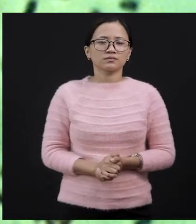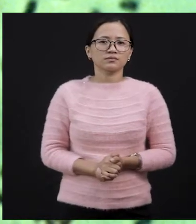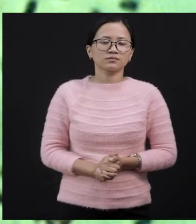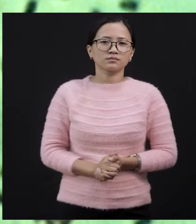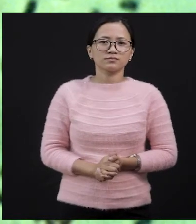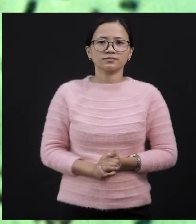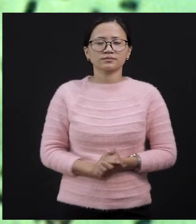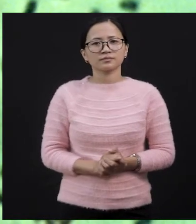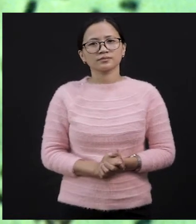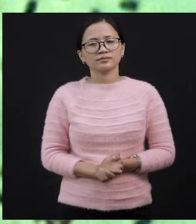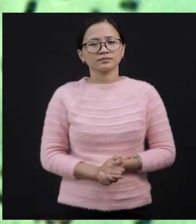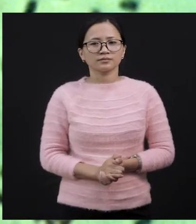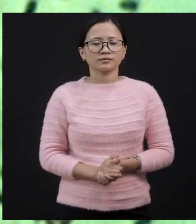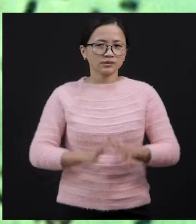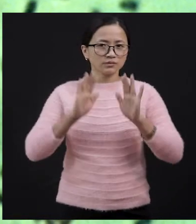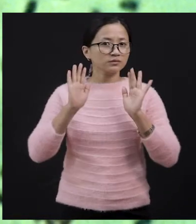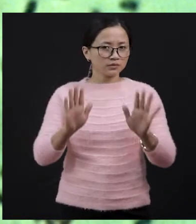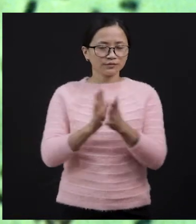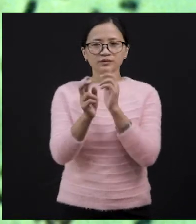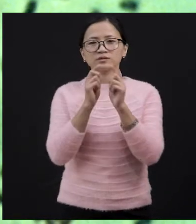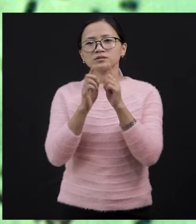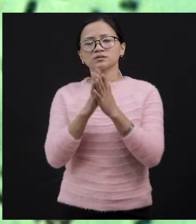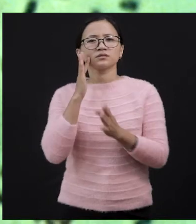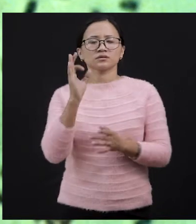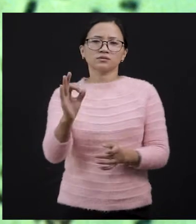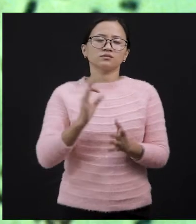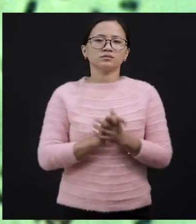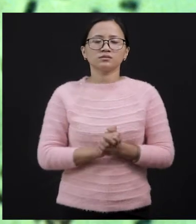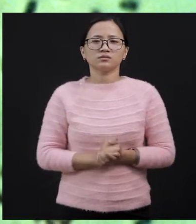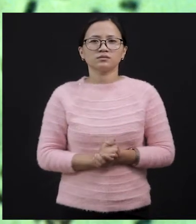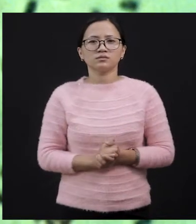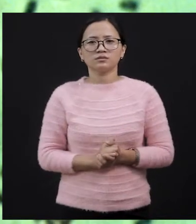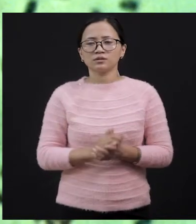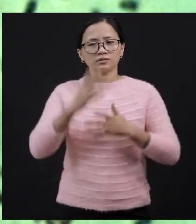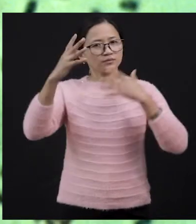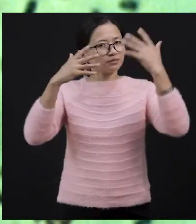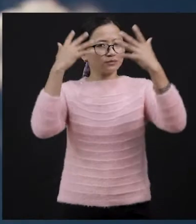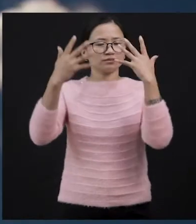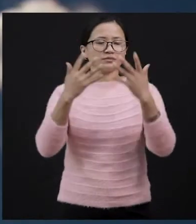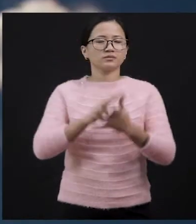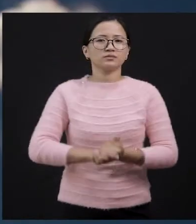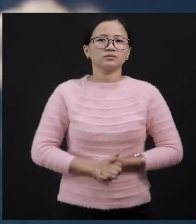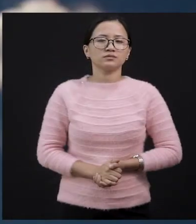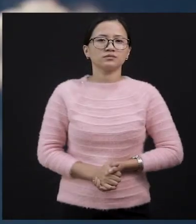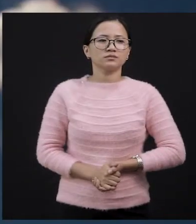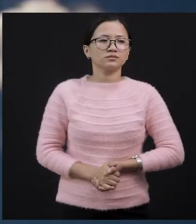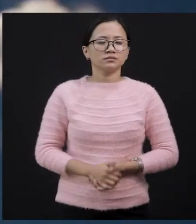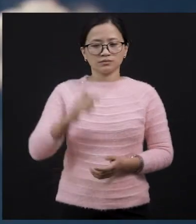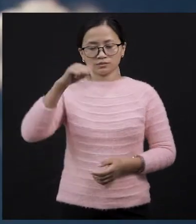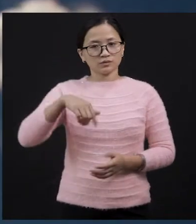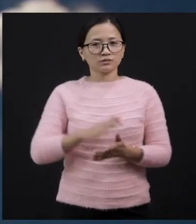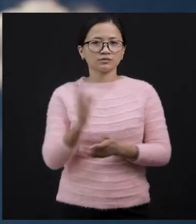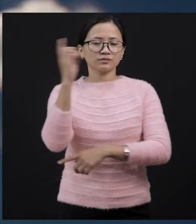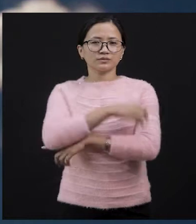Right? So, we have discussed the importance of air. Now, today